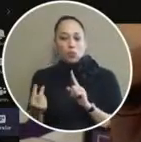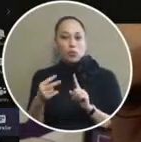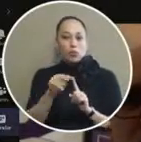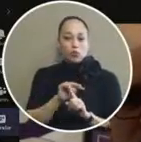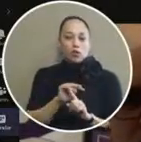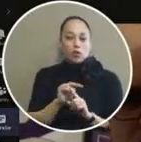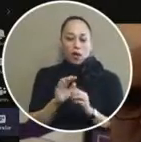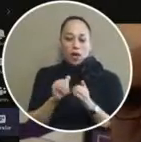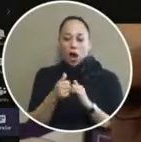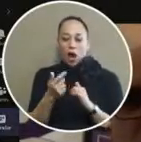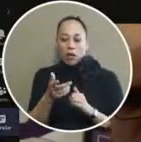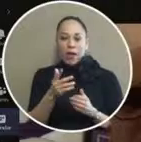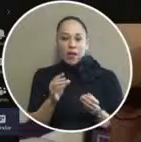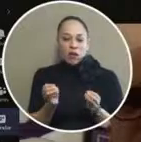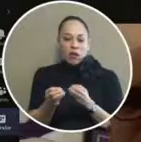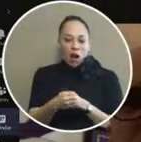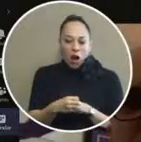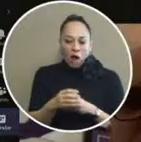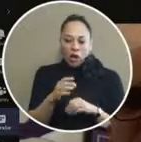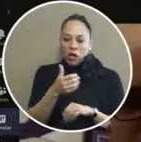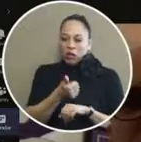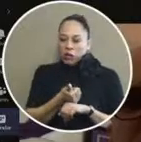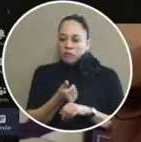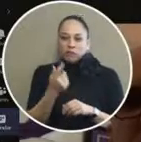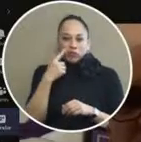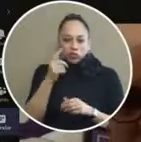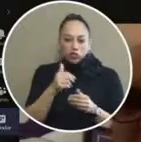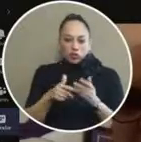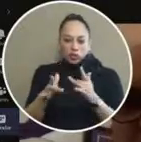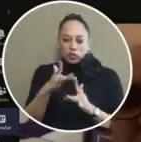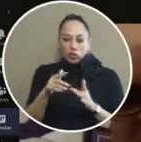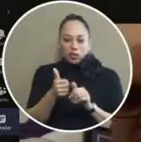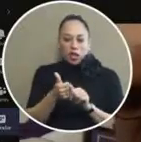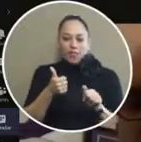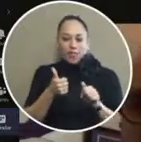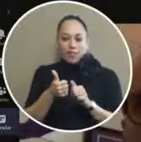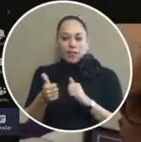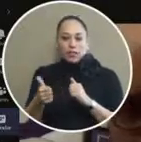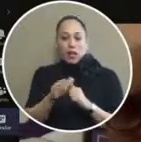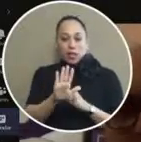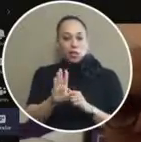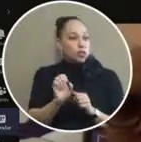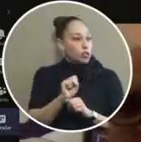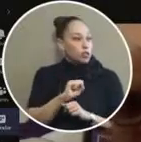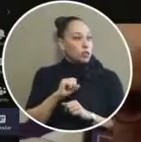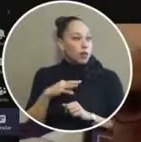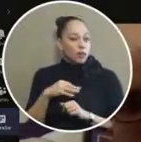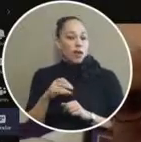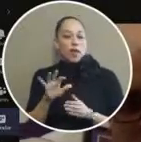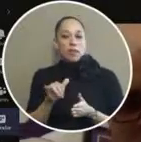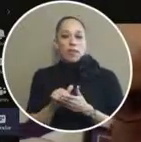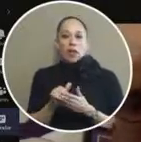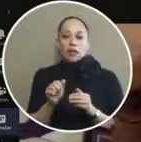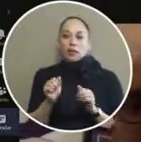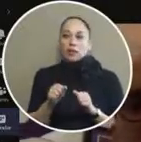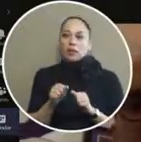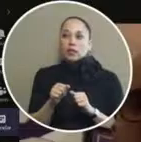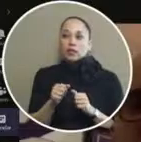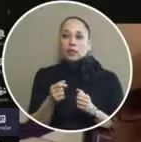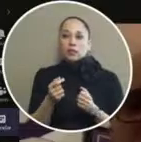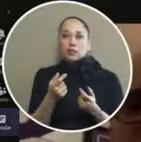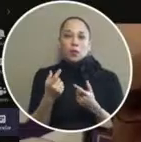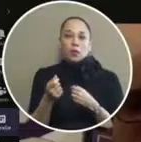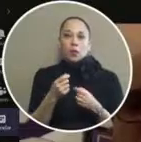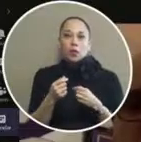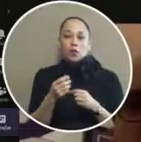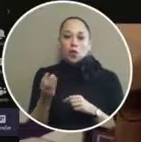of how your offices are situated with good social distancing and your staff, you really could look at that in terms